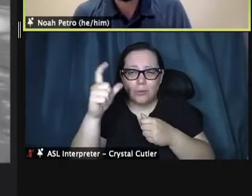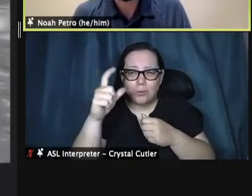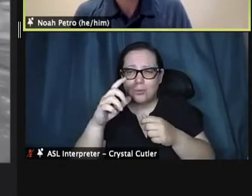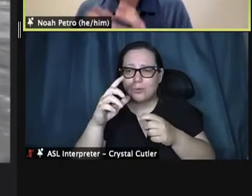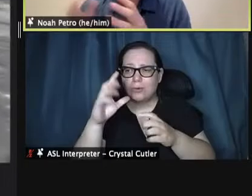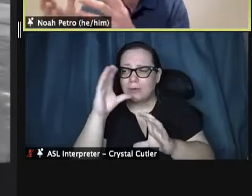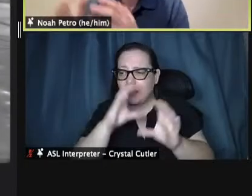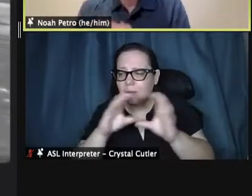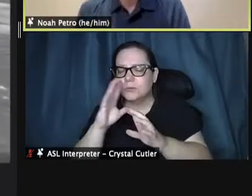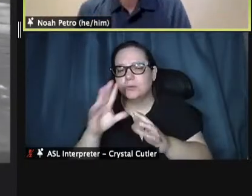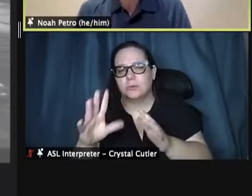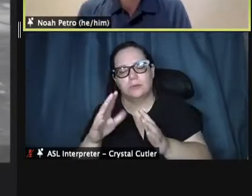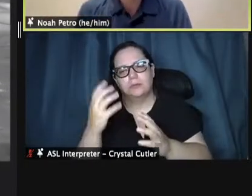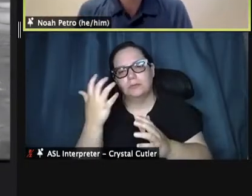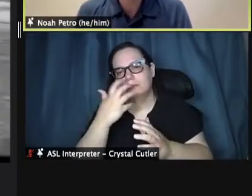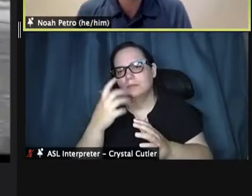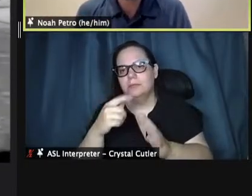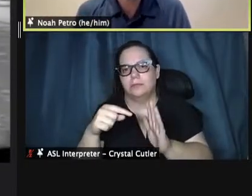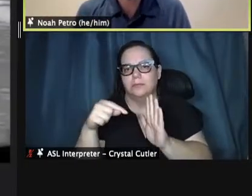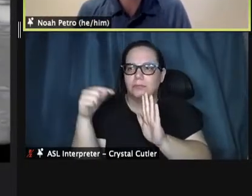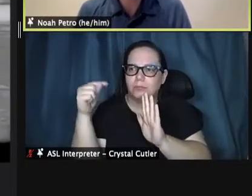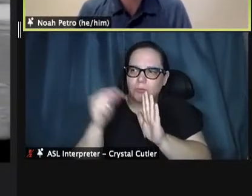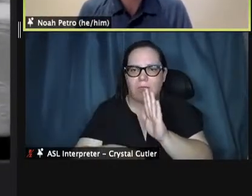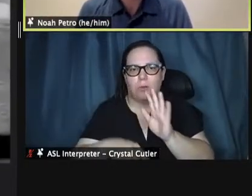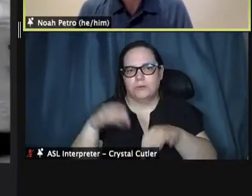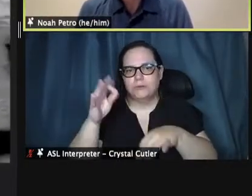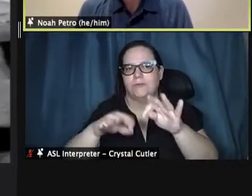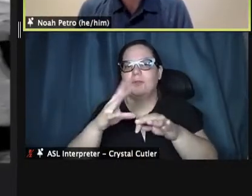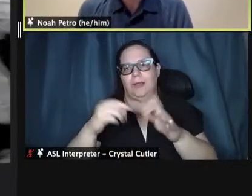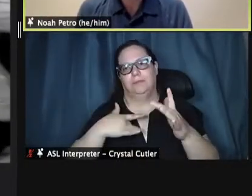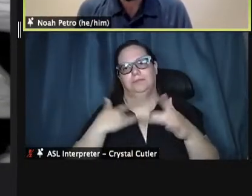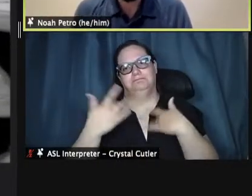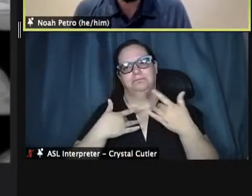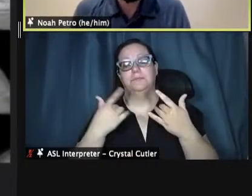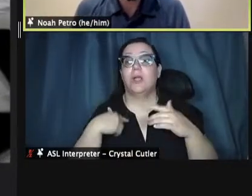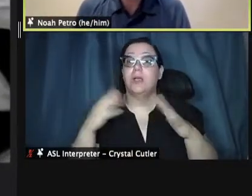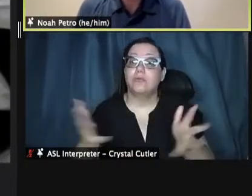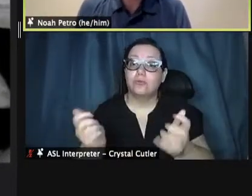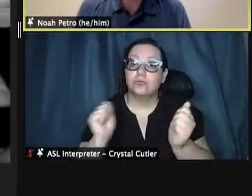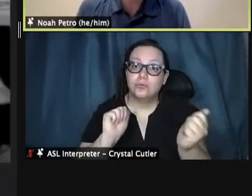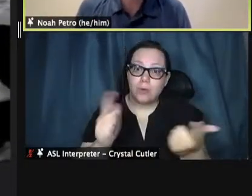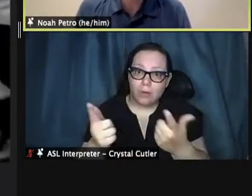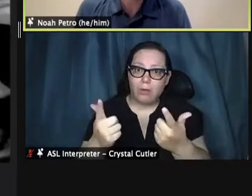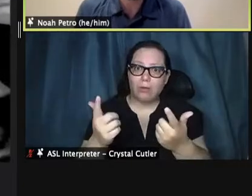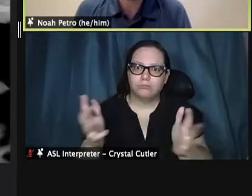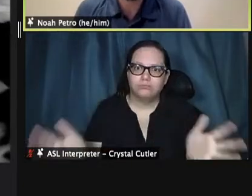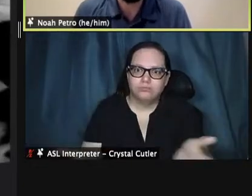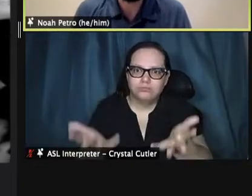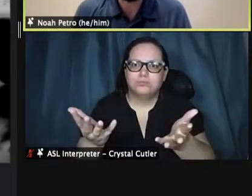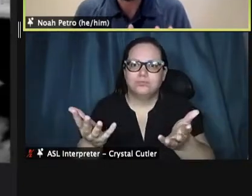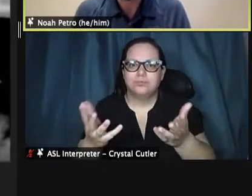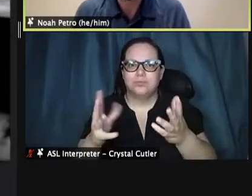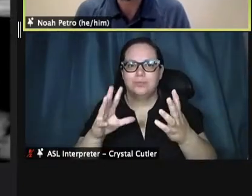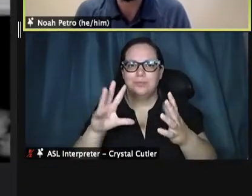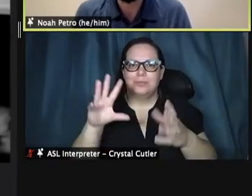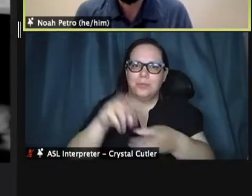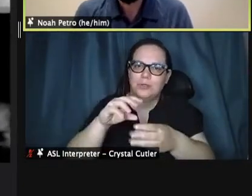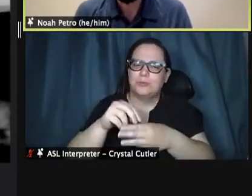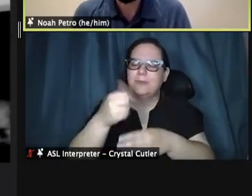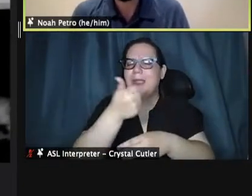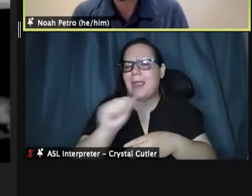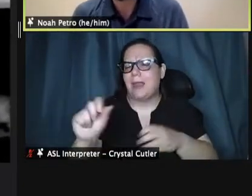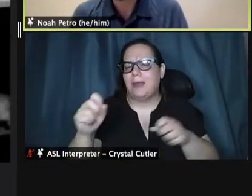terms of discovery and the excitement. And so I encourage everyone to participate in any opportunity to communicate that excitement to the public, particularly